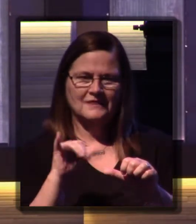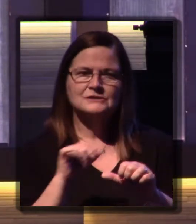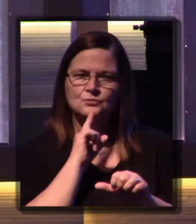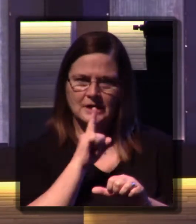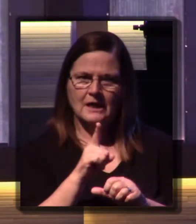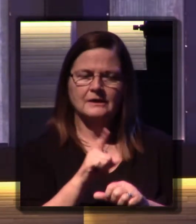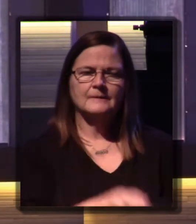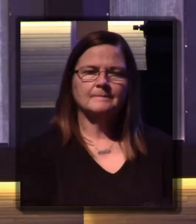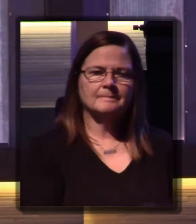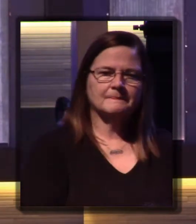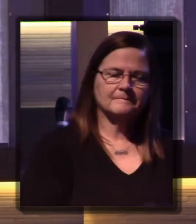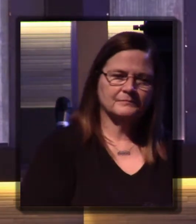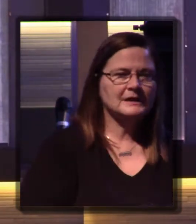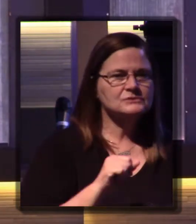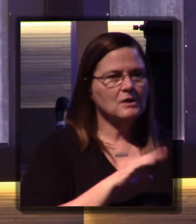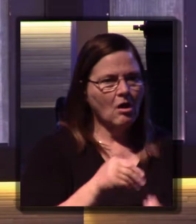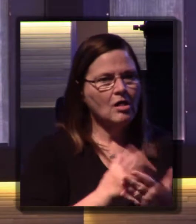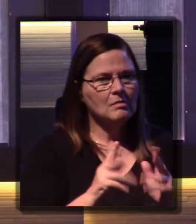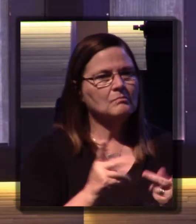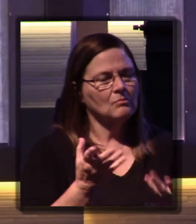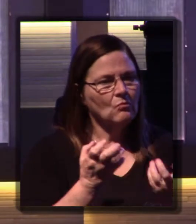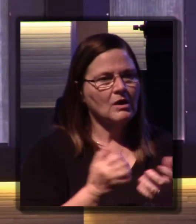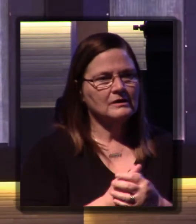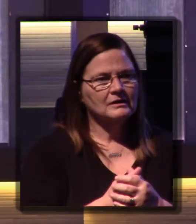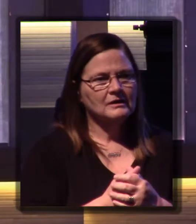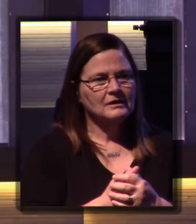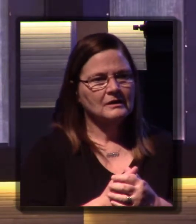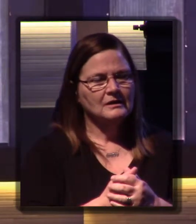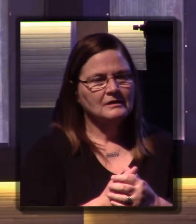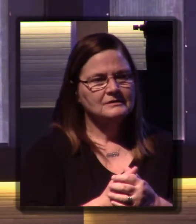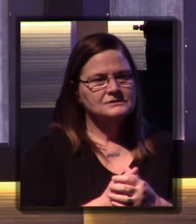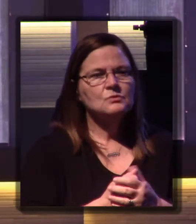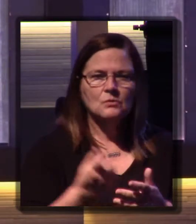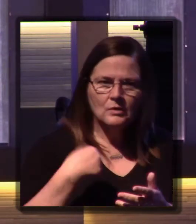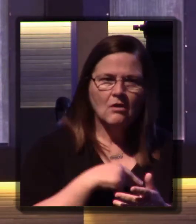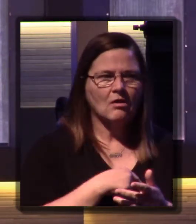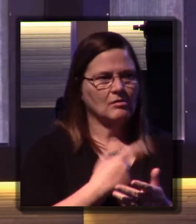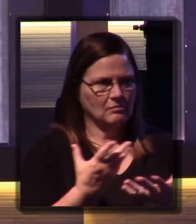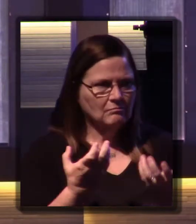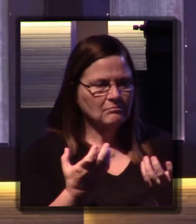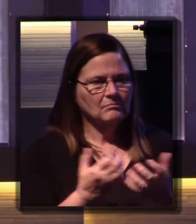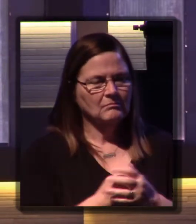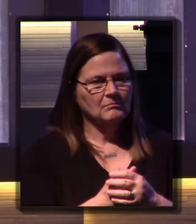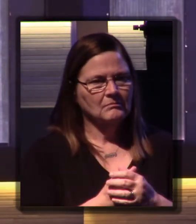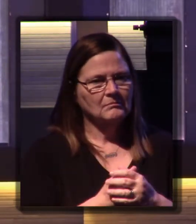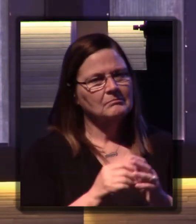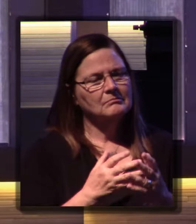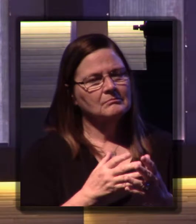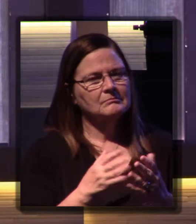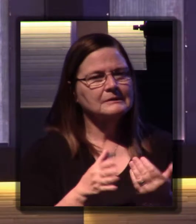reality. This is what everybody is looking for. This is what you are longing for. This is what I am longing